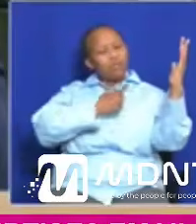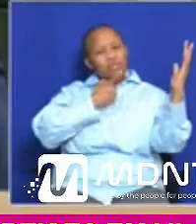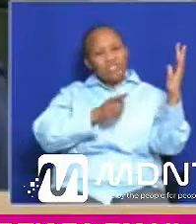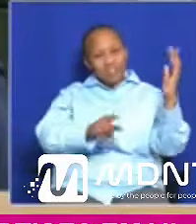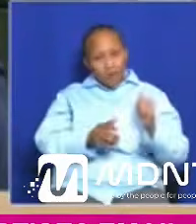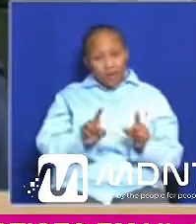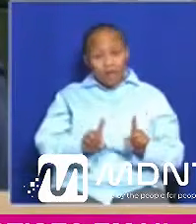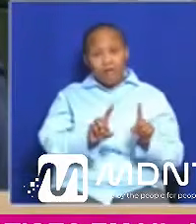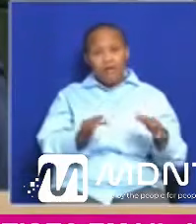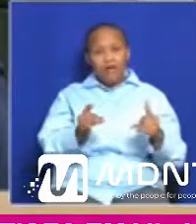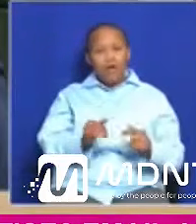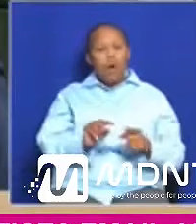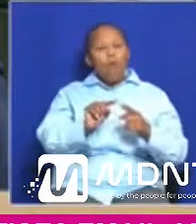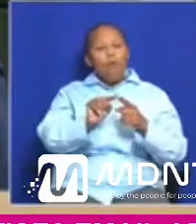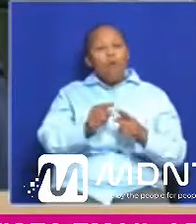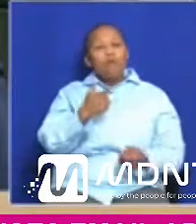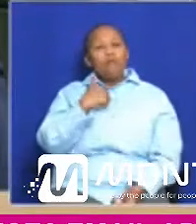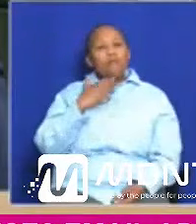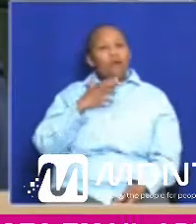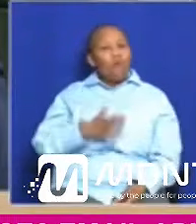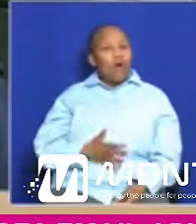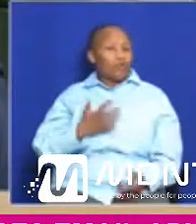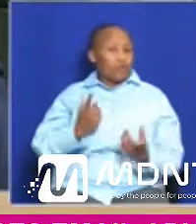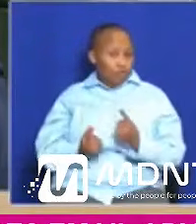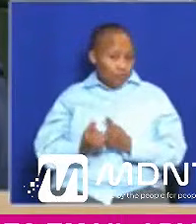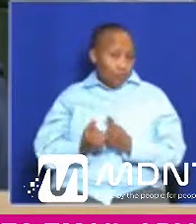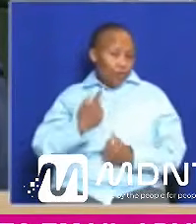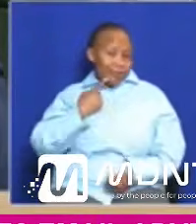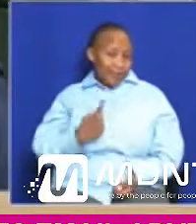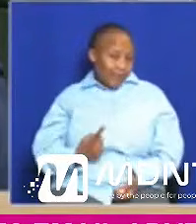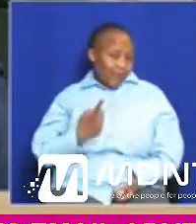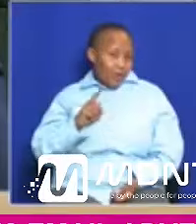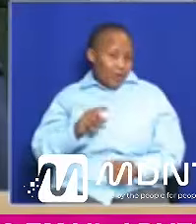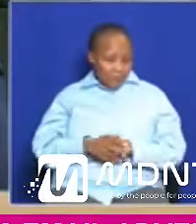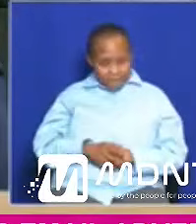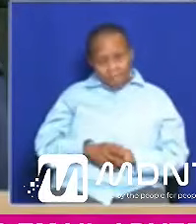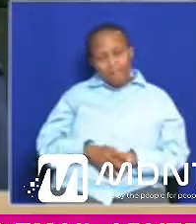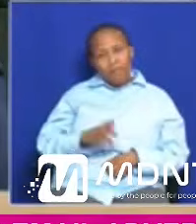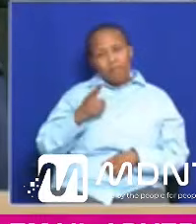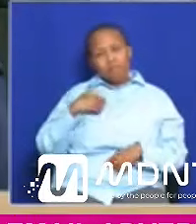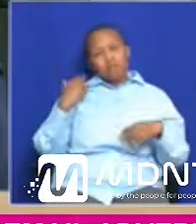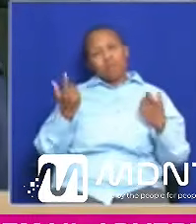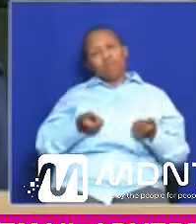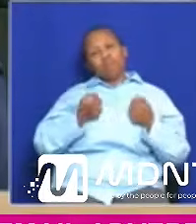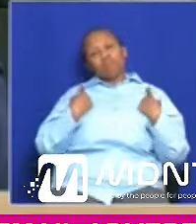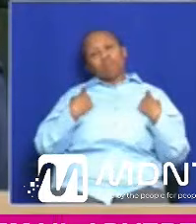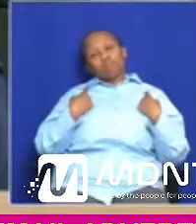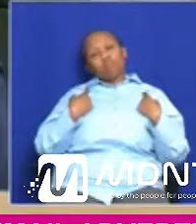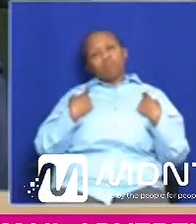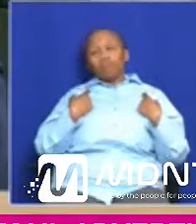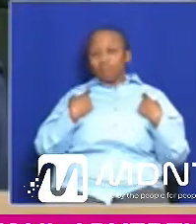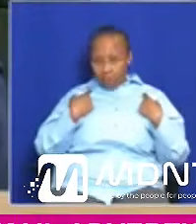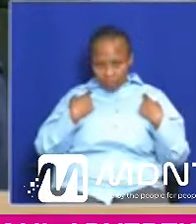is I do not understand how, and you would have to explain to me